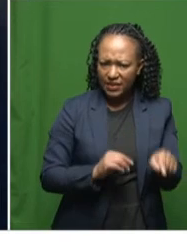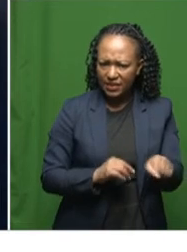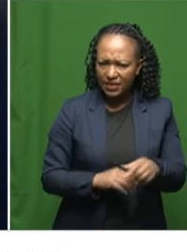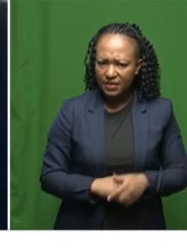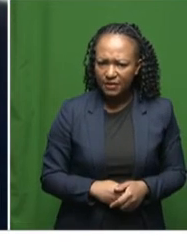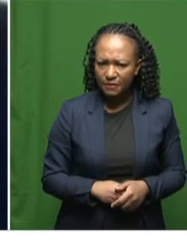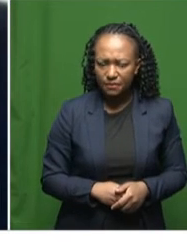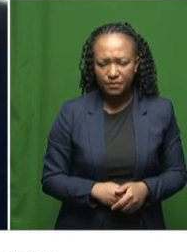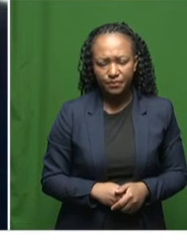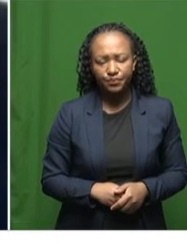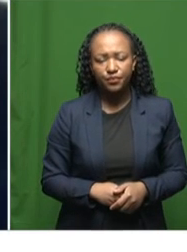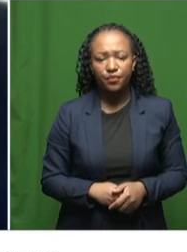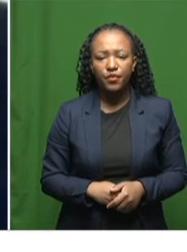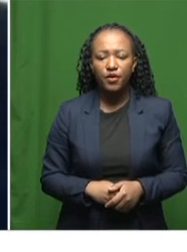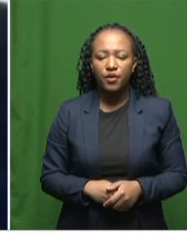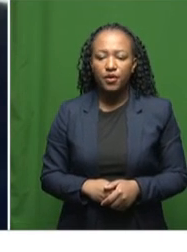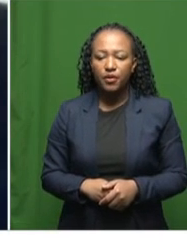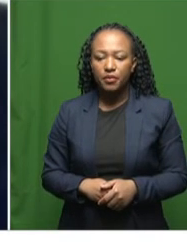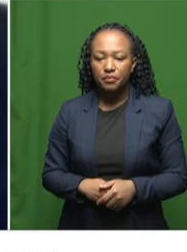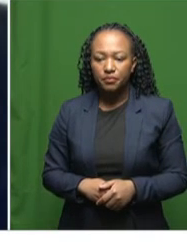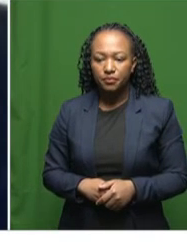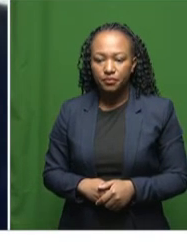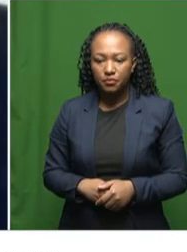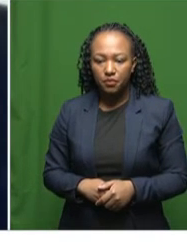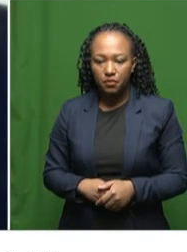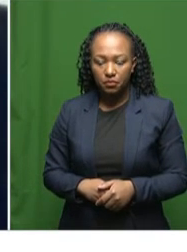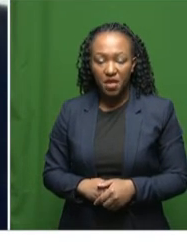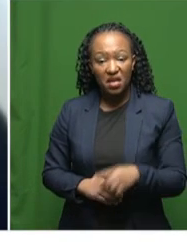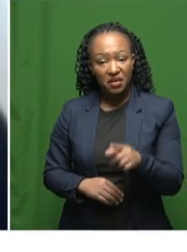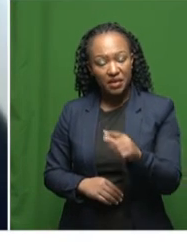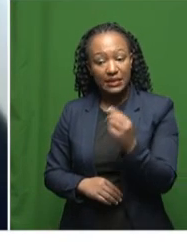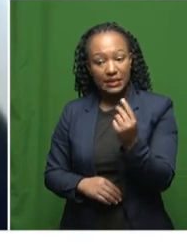It is so unfortunate, Sakina.